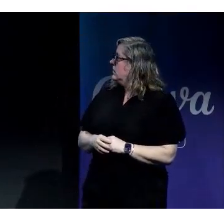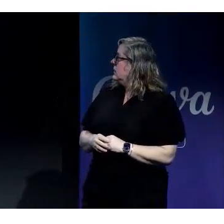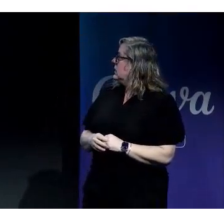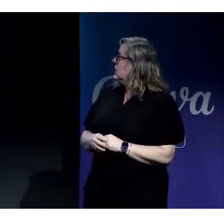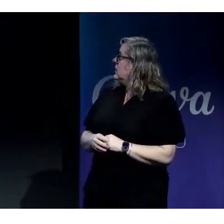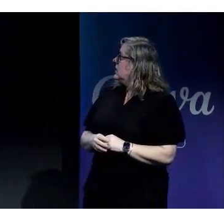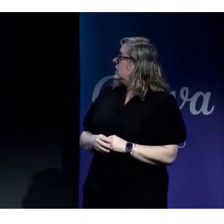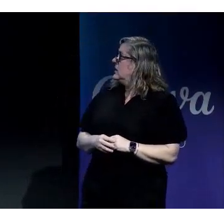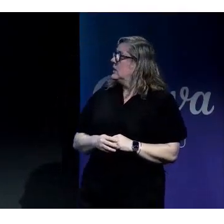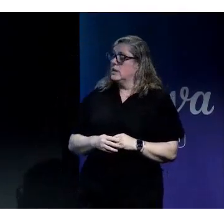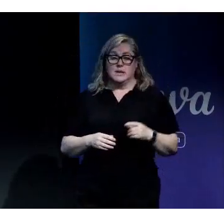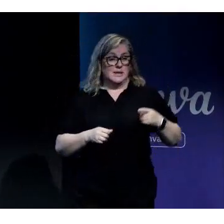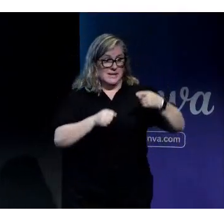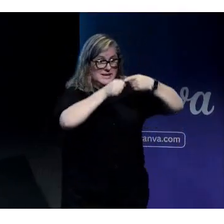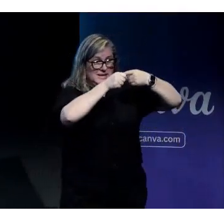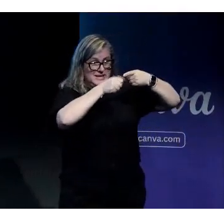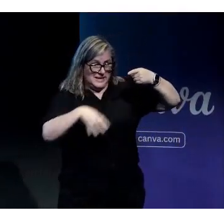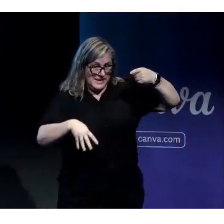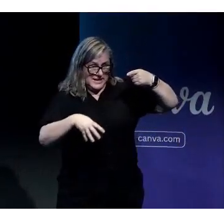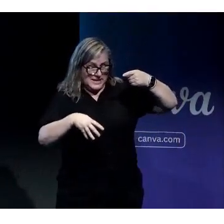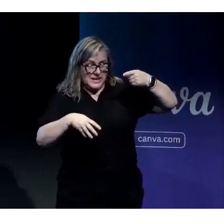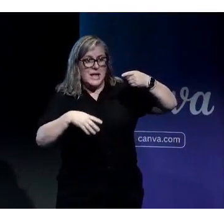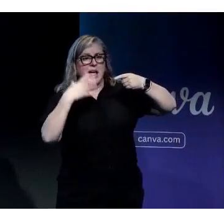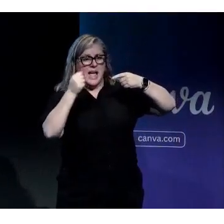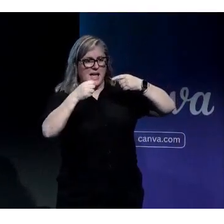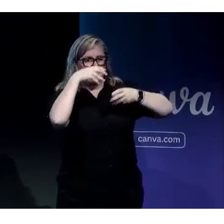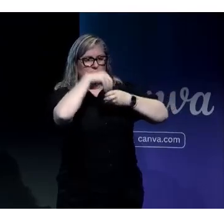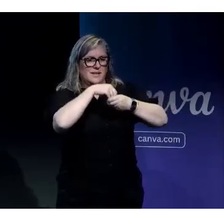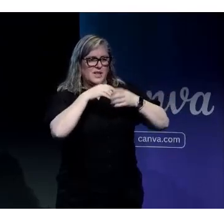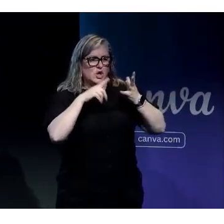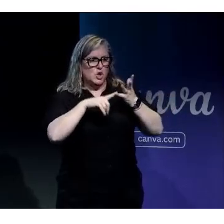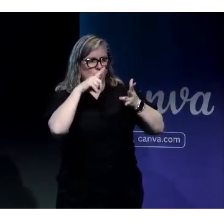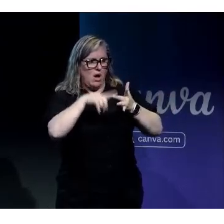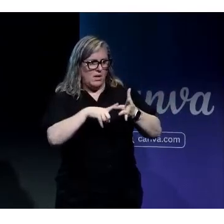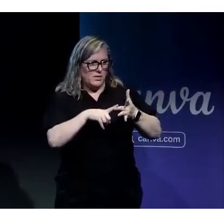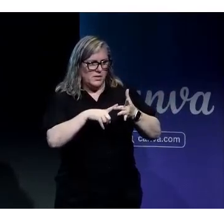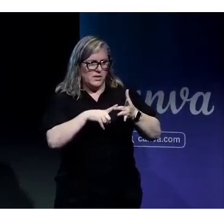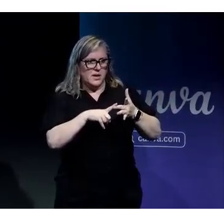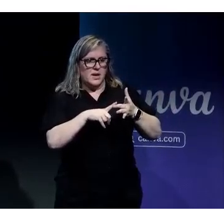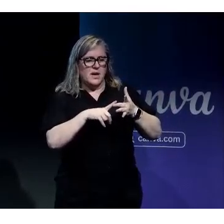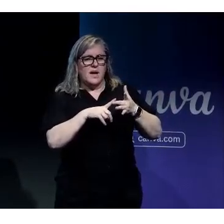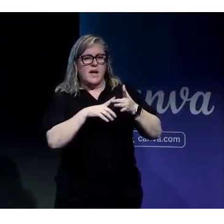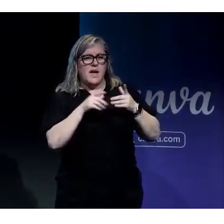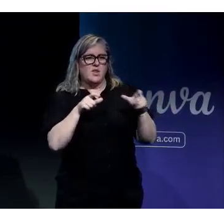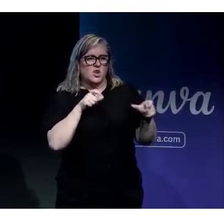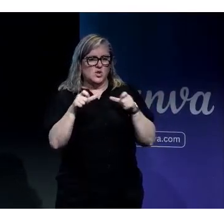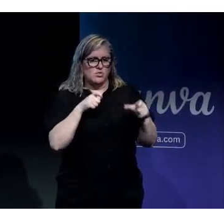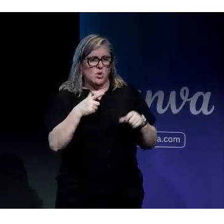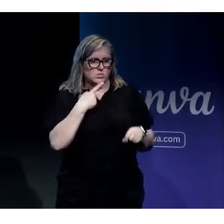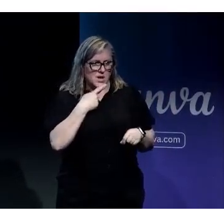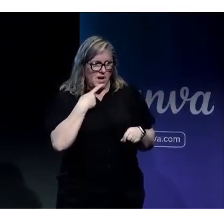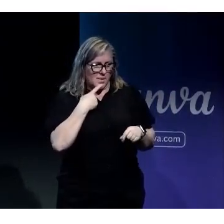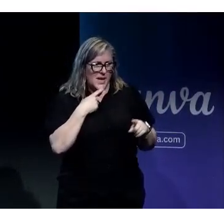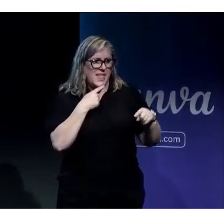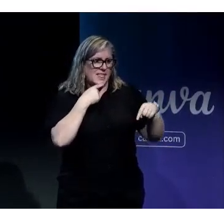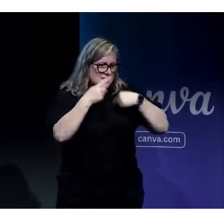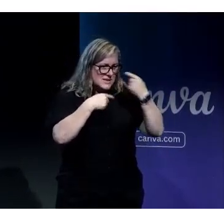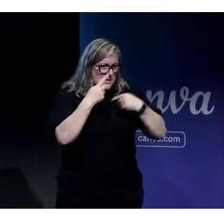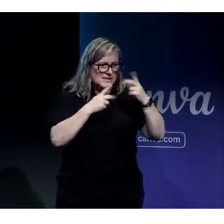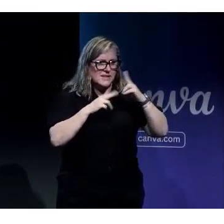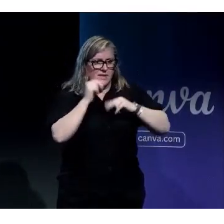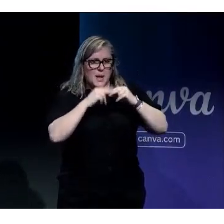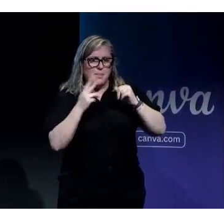Each node of these trees represents a part of the UI. Elements have a single control type, which defines what the developer must